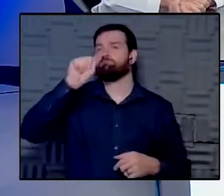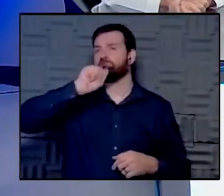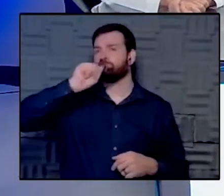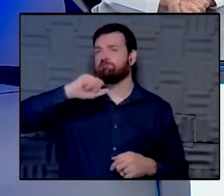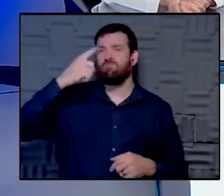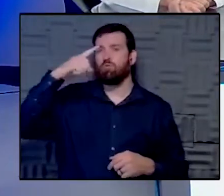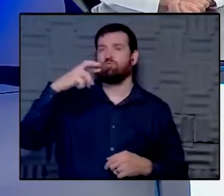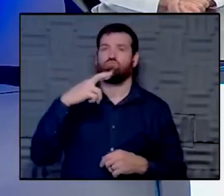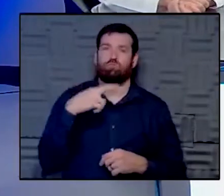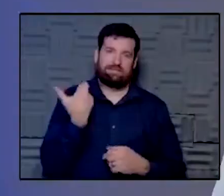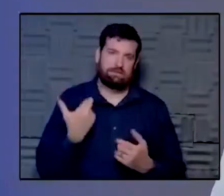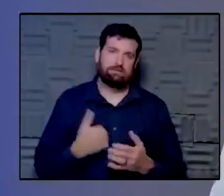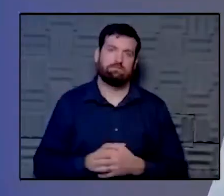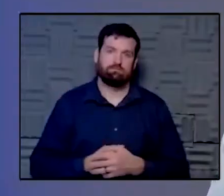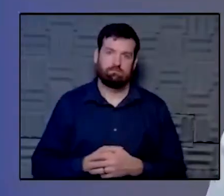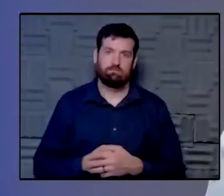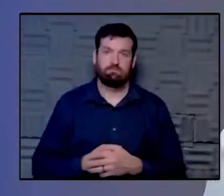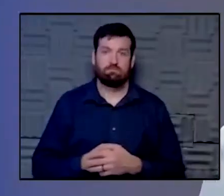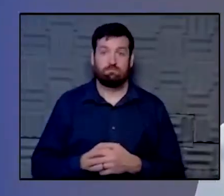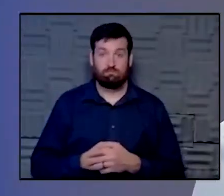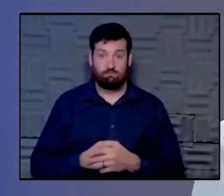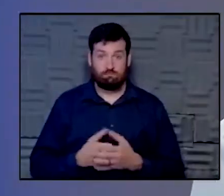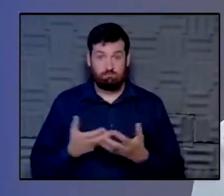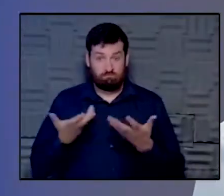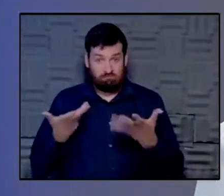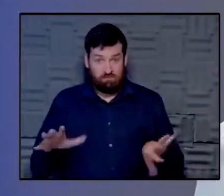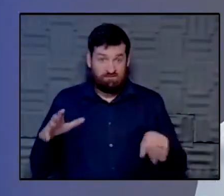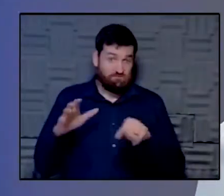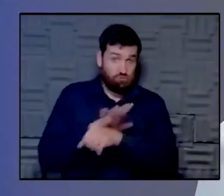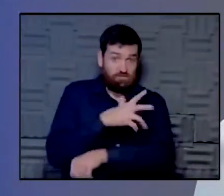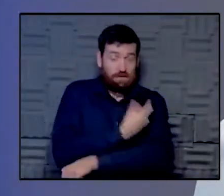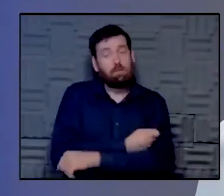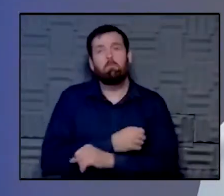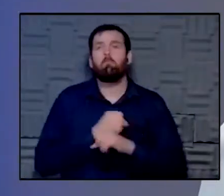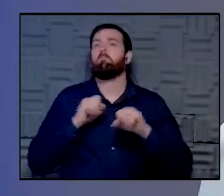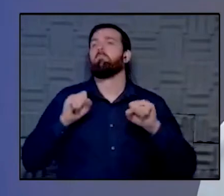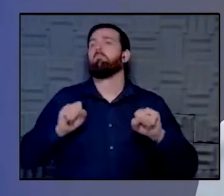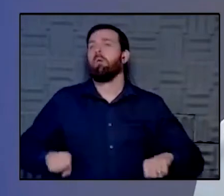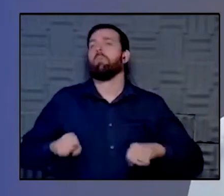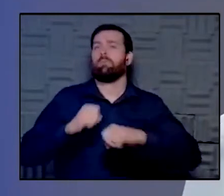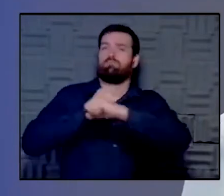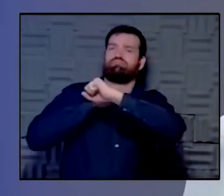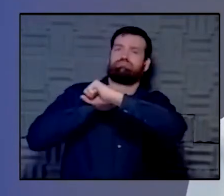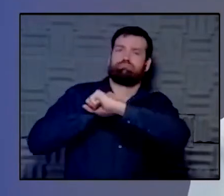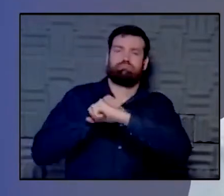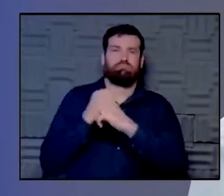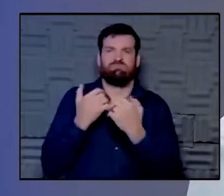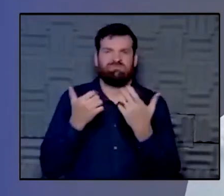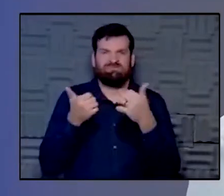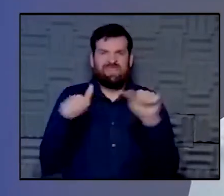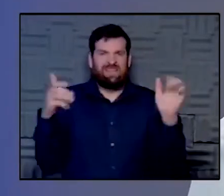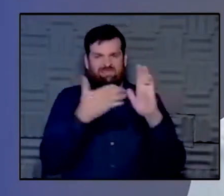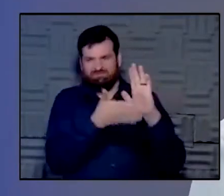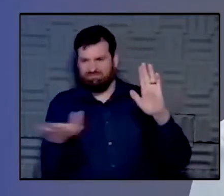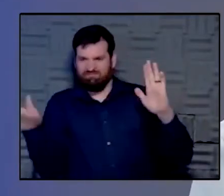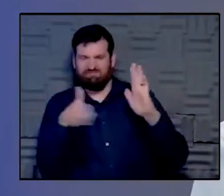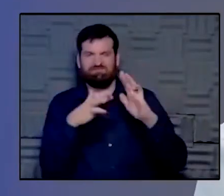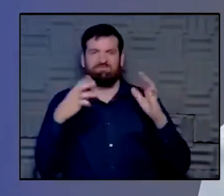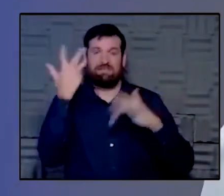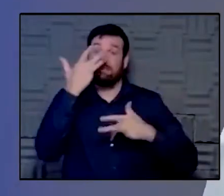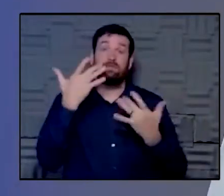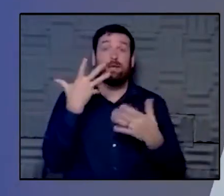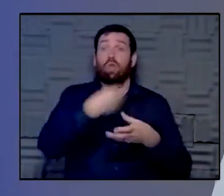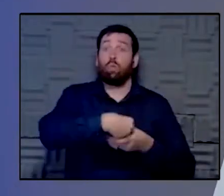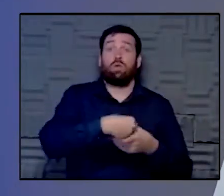risk. If you are fully vaccinated, yes, you will probably be protected from that whole spectrum of disease, even mild